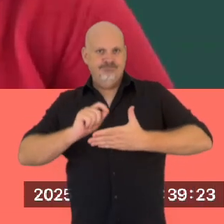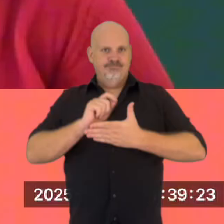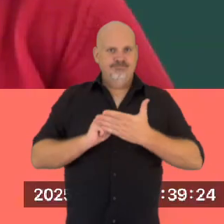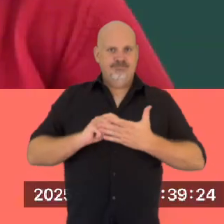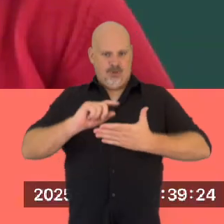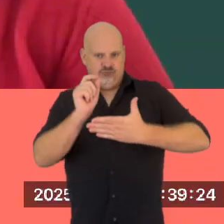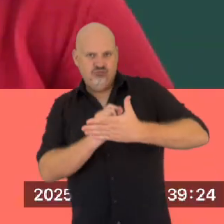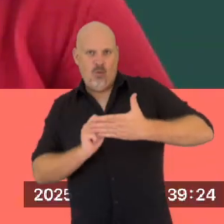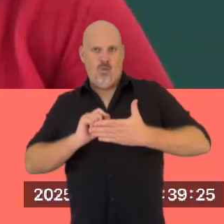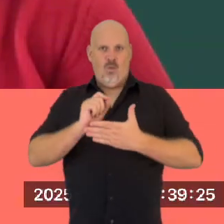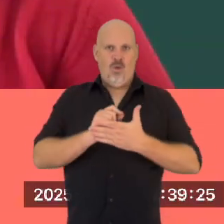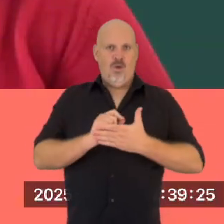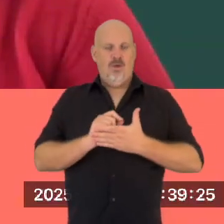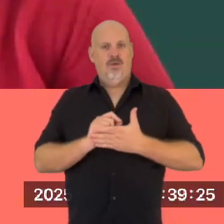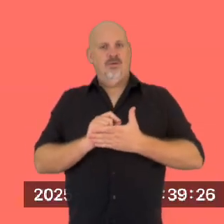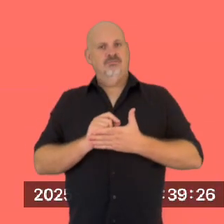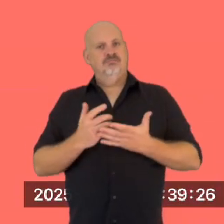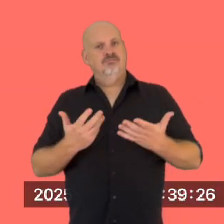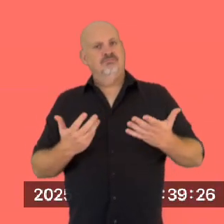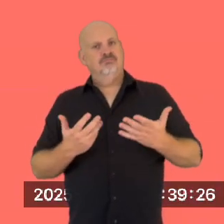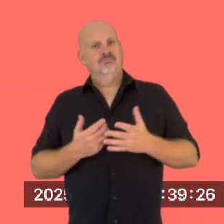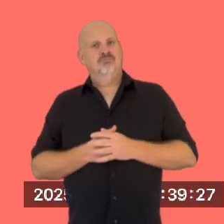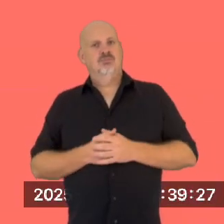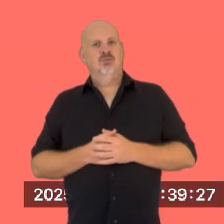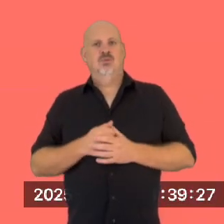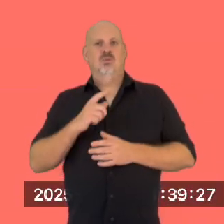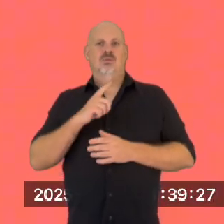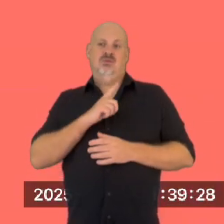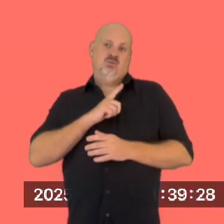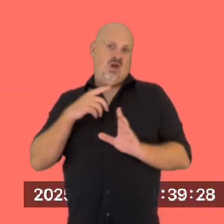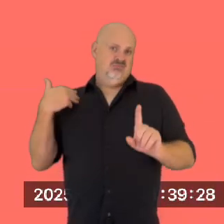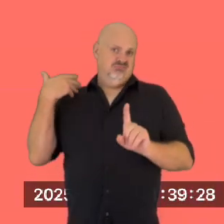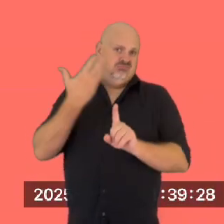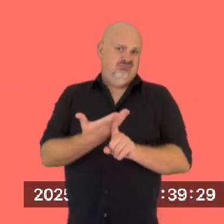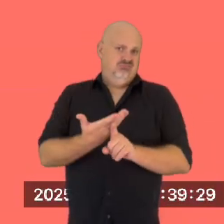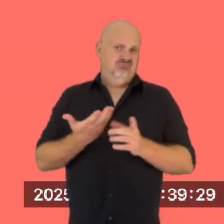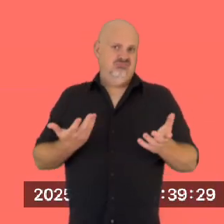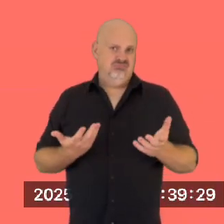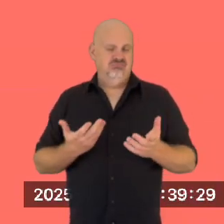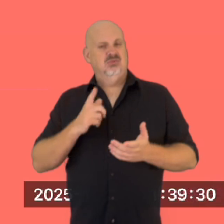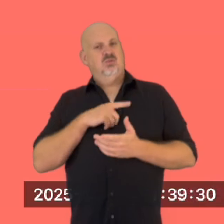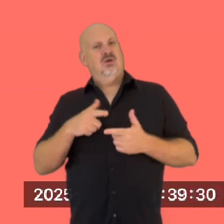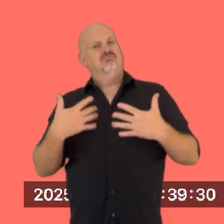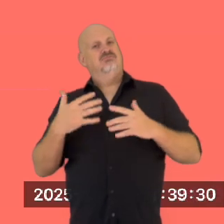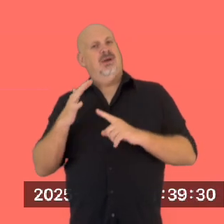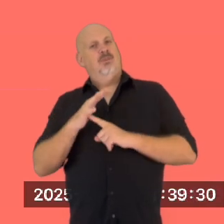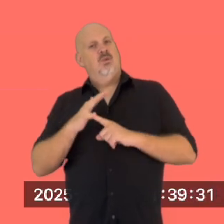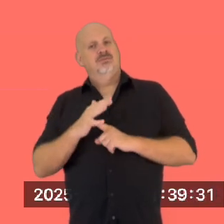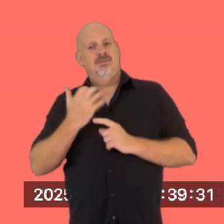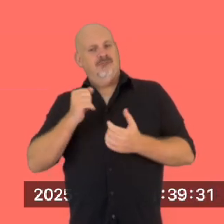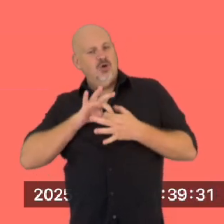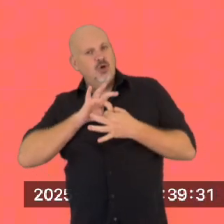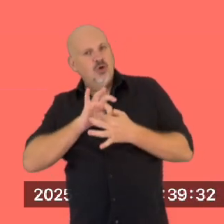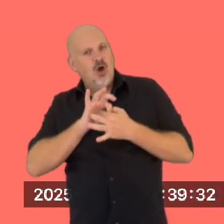the physical act of making and mark making and drawing, which is why for forever it's been what it is, and why it